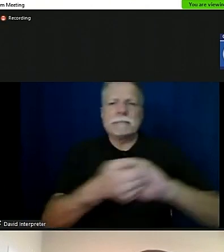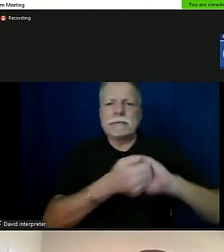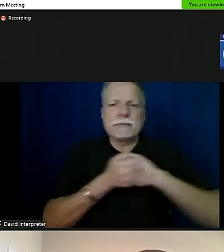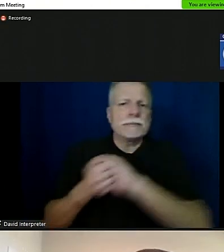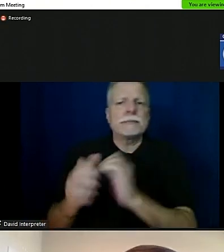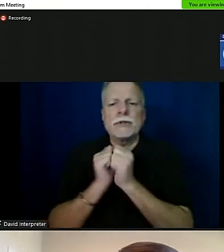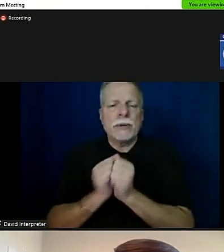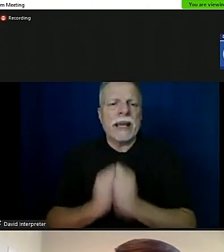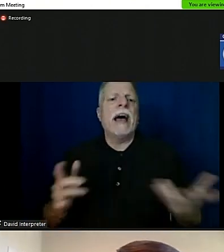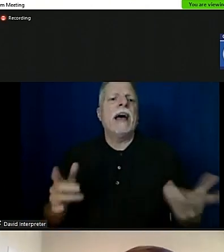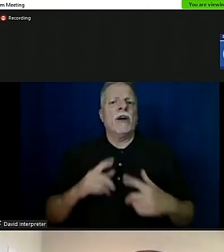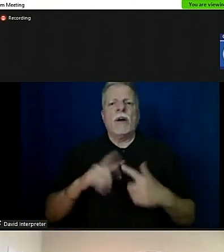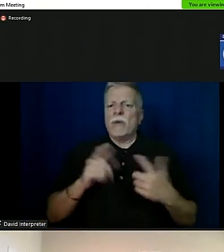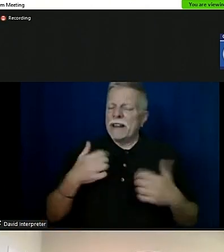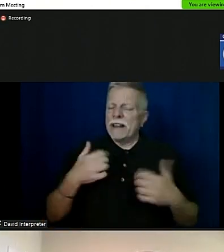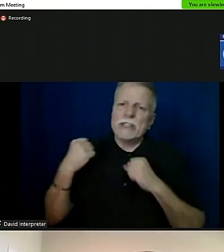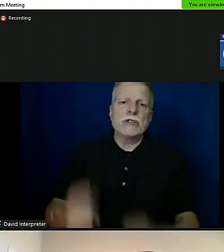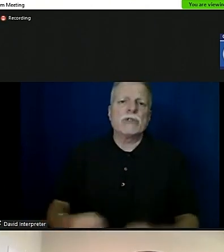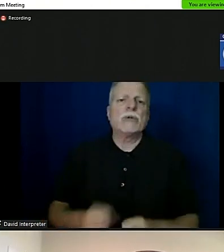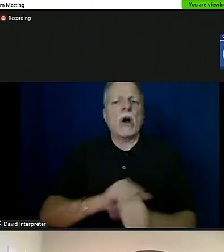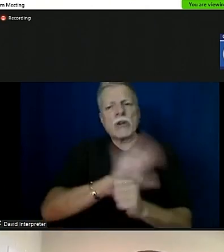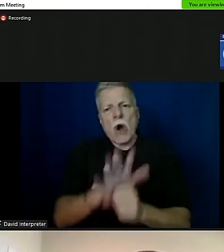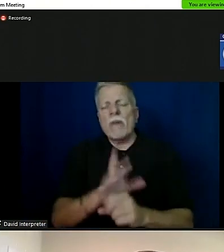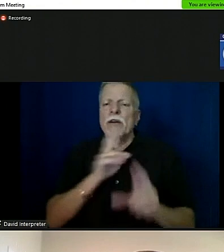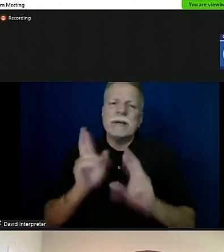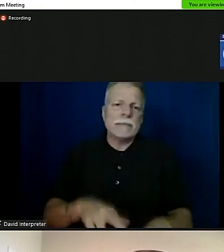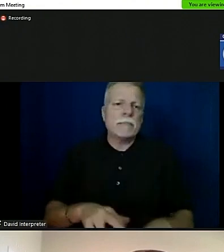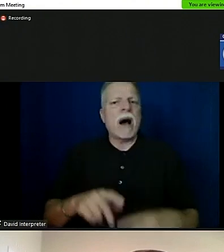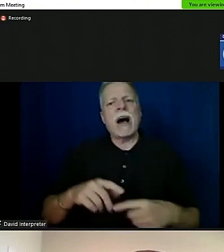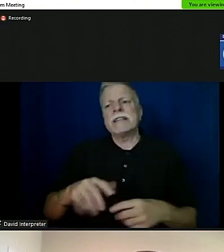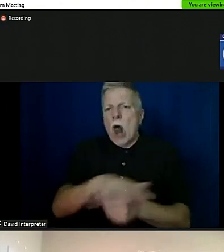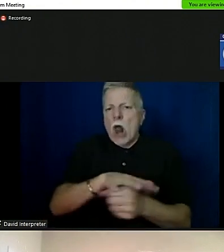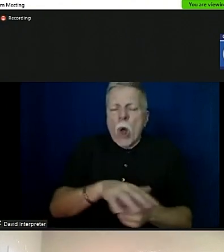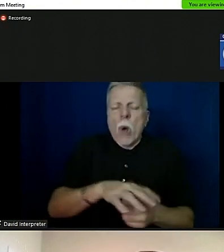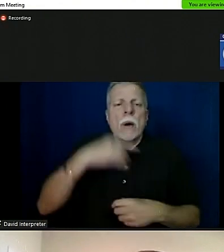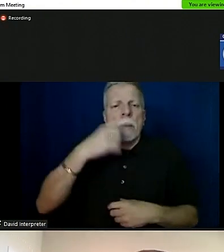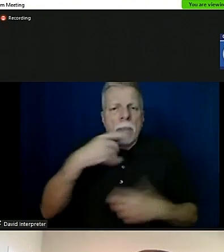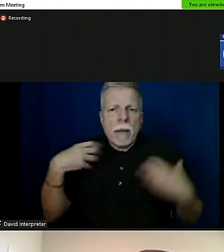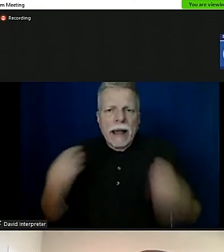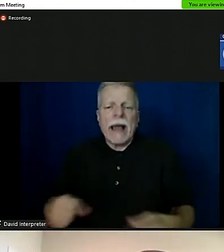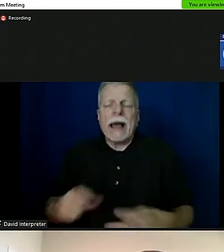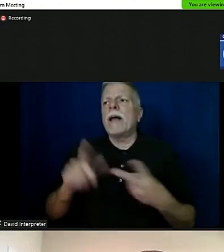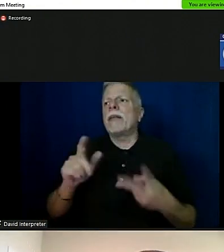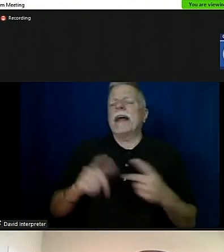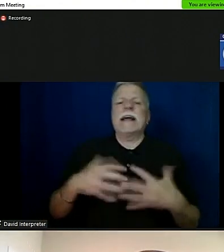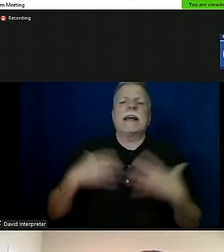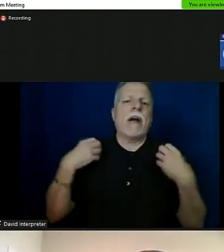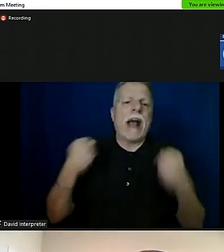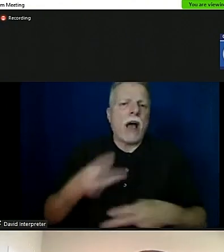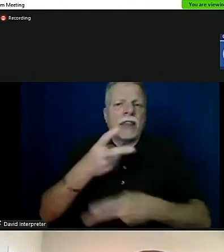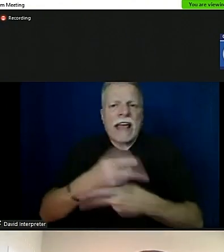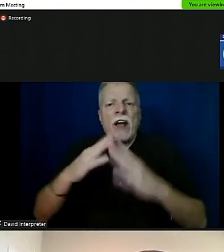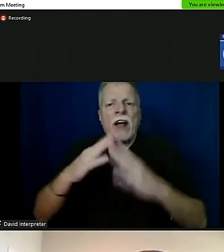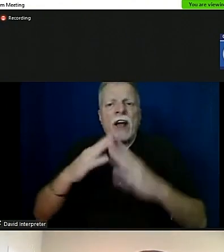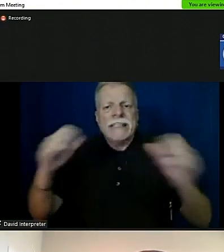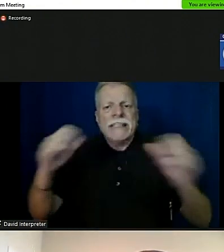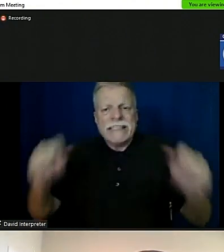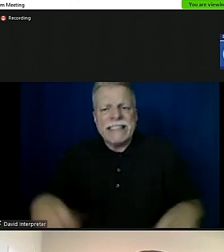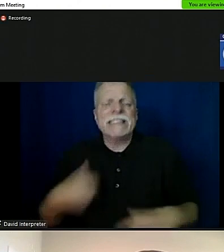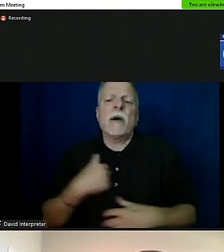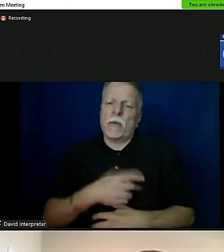COVID response with our local public health, with our healthcare providers, with our large hospital systems. And, I think we saw that in